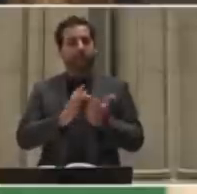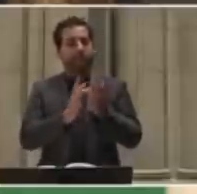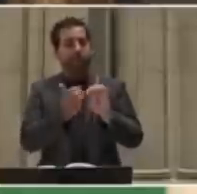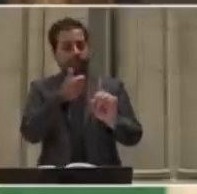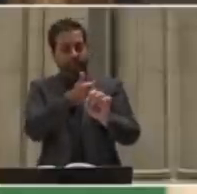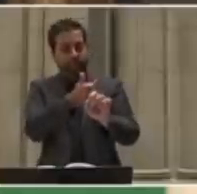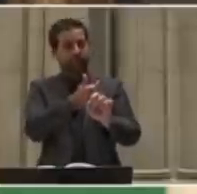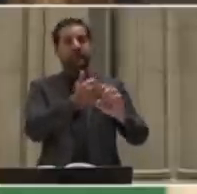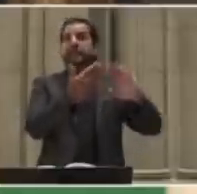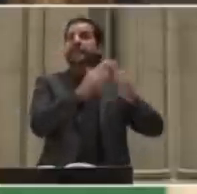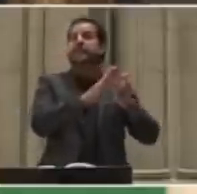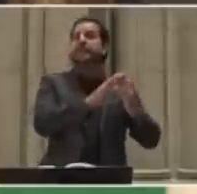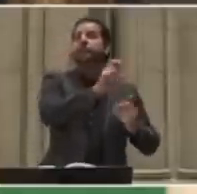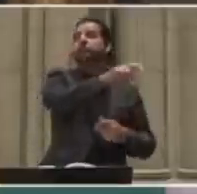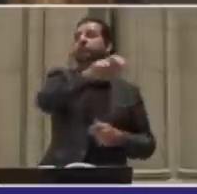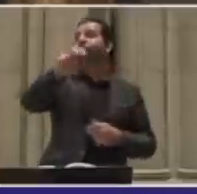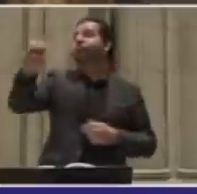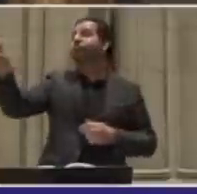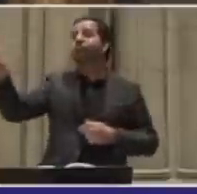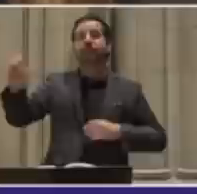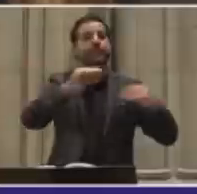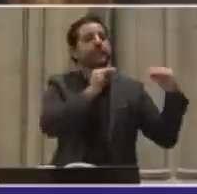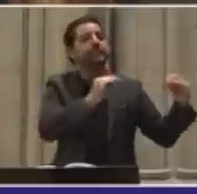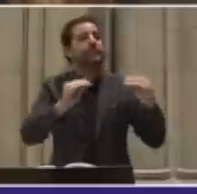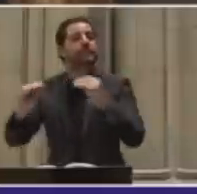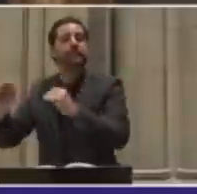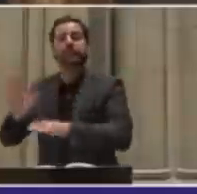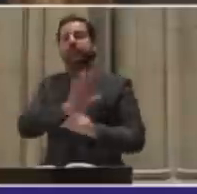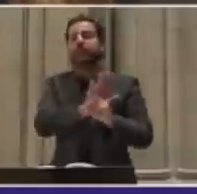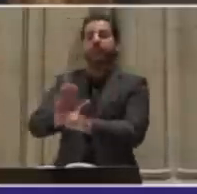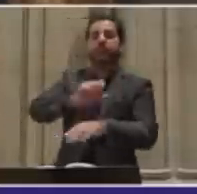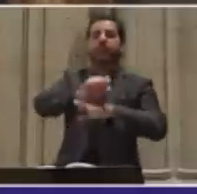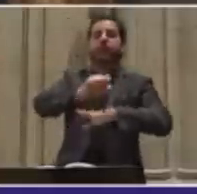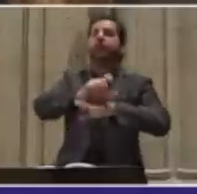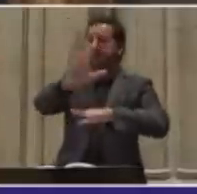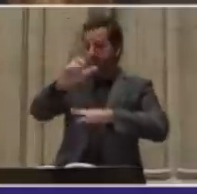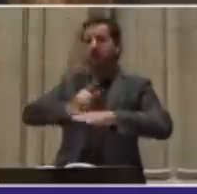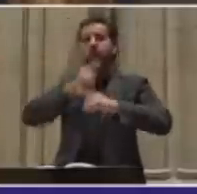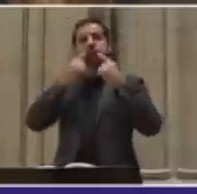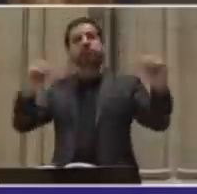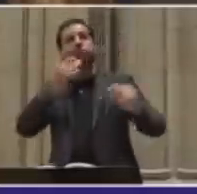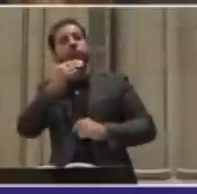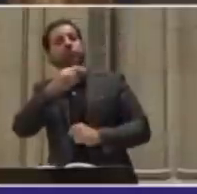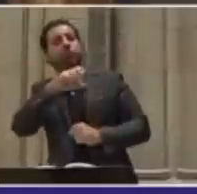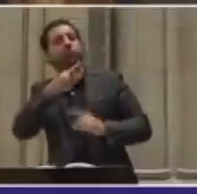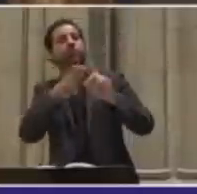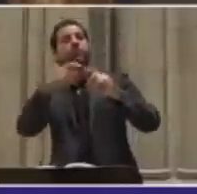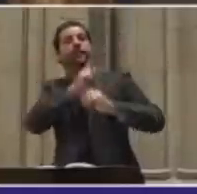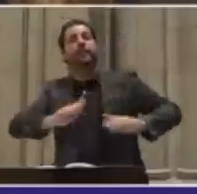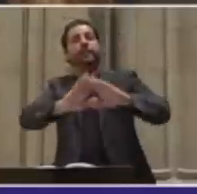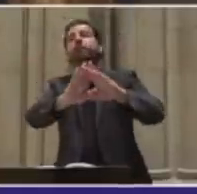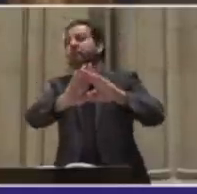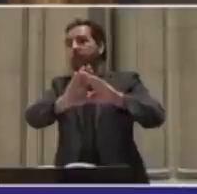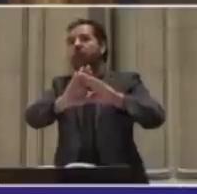Jesus went about all the cities and villages, teaching in their synagogues and proclaiming the good news of the kingdom, and curing